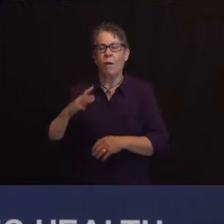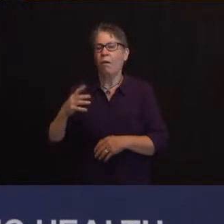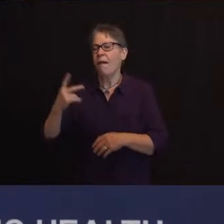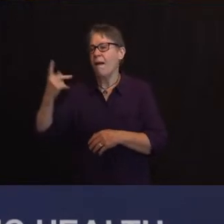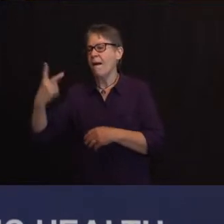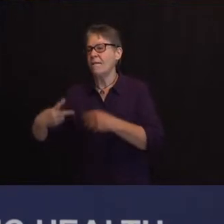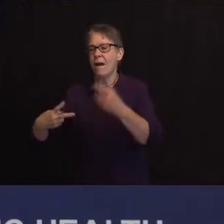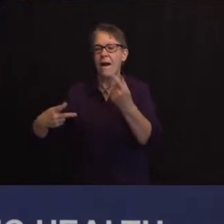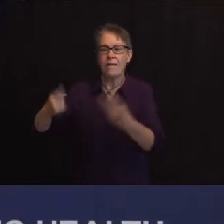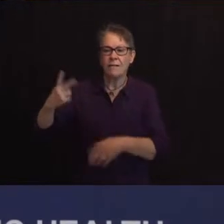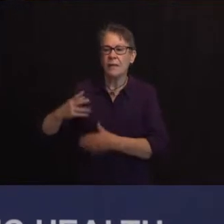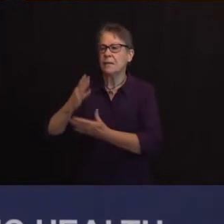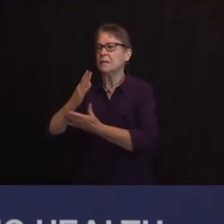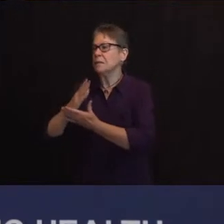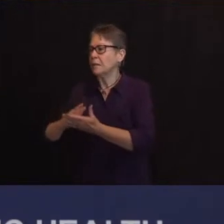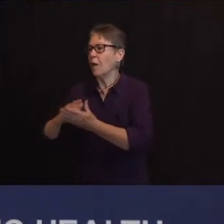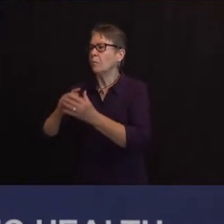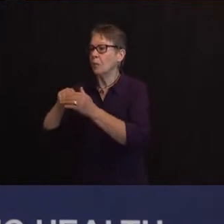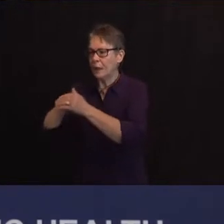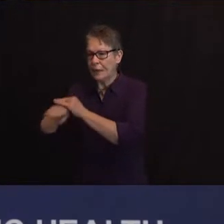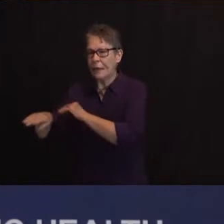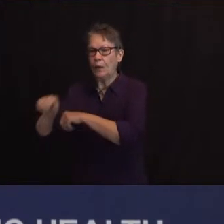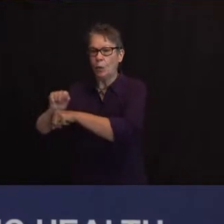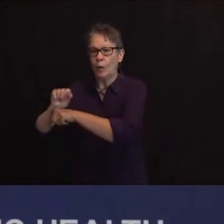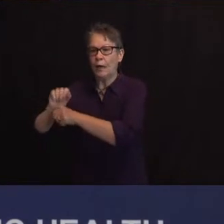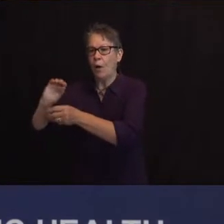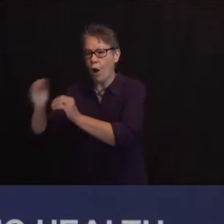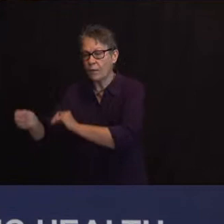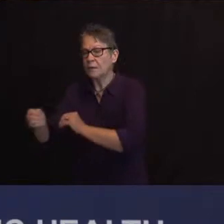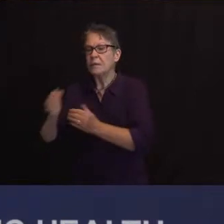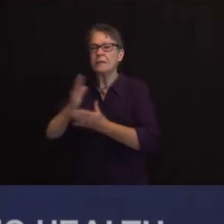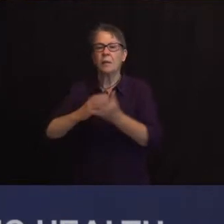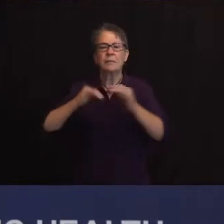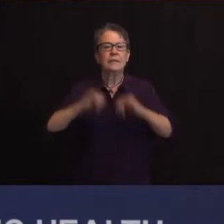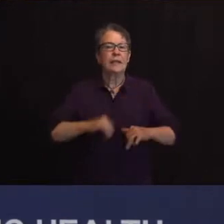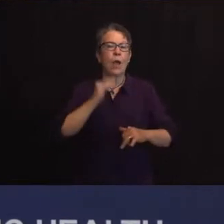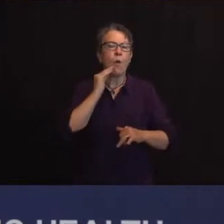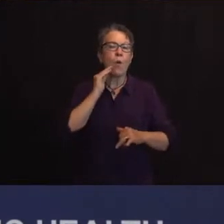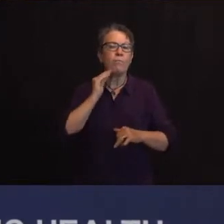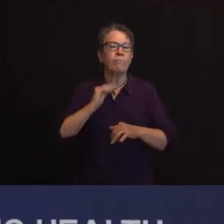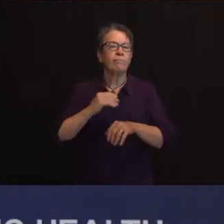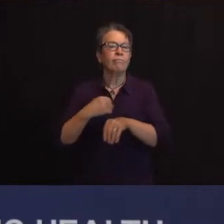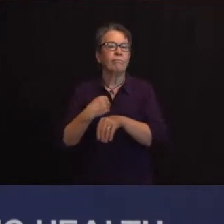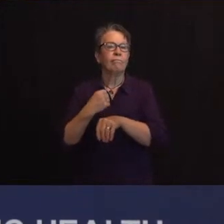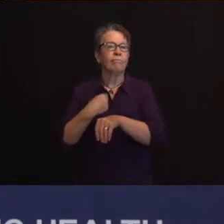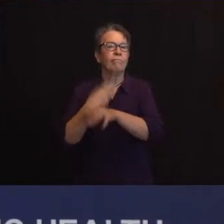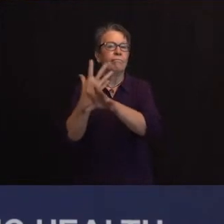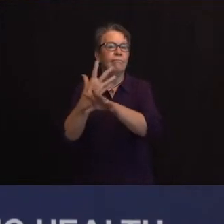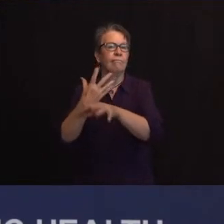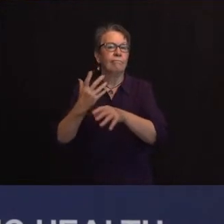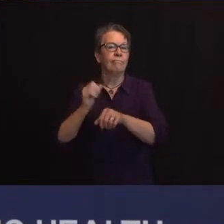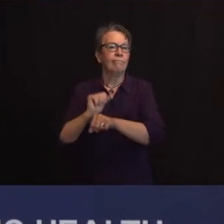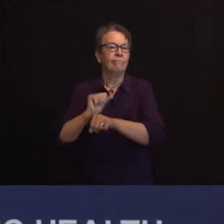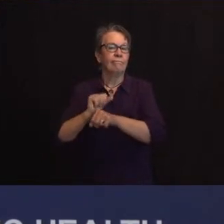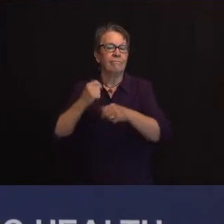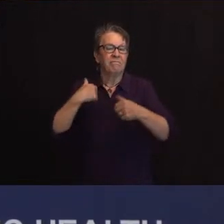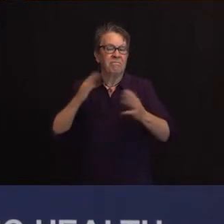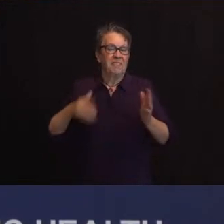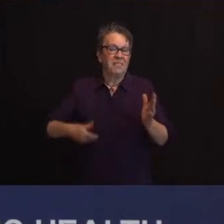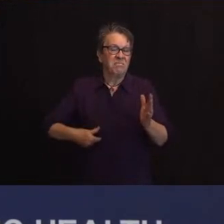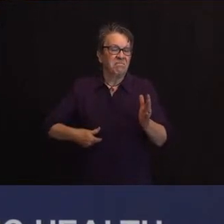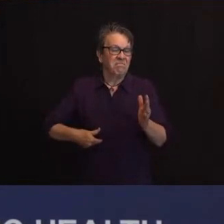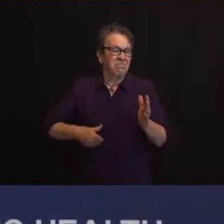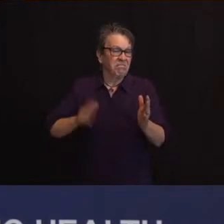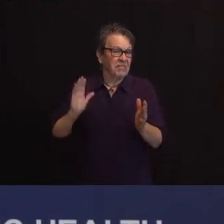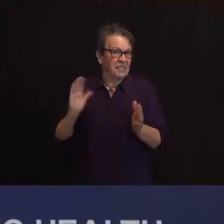some amount of going to headquarters, some amount of days a week, some amount of working from home, and maybe a middle